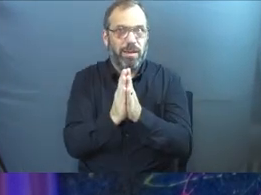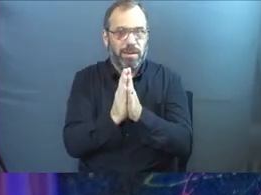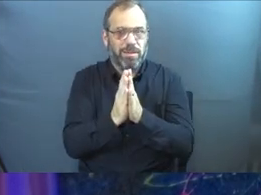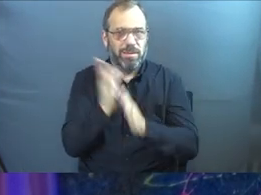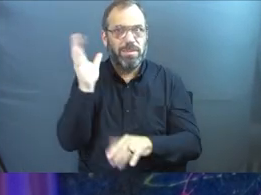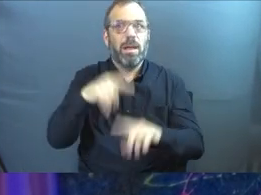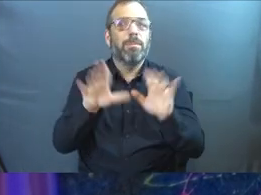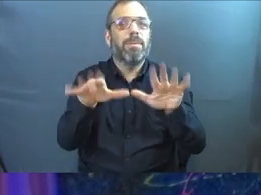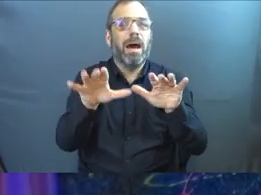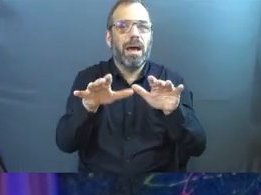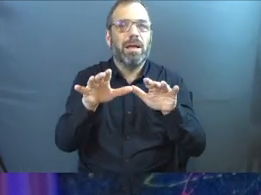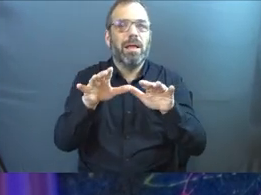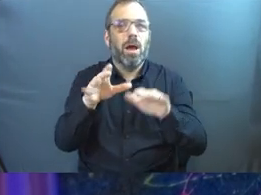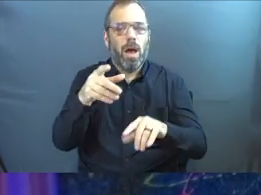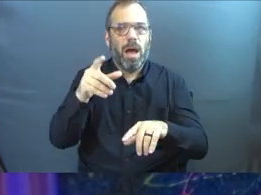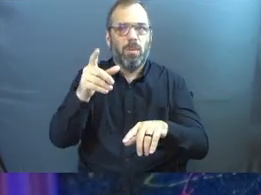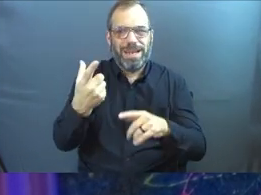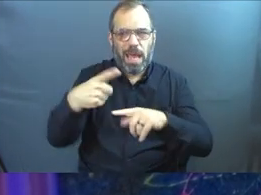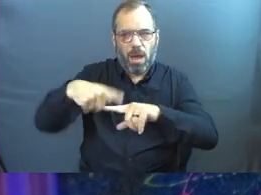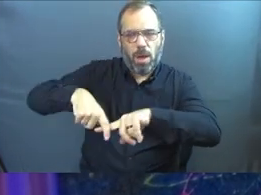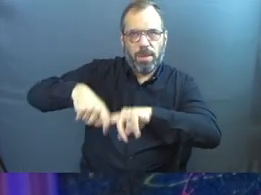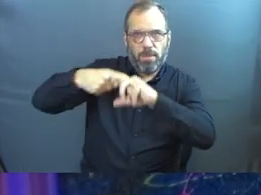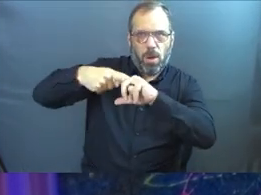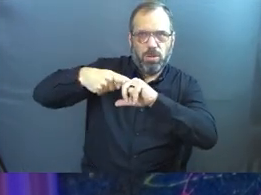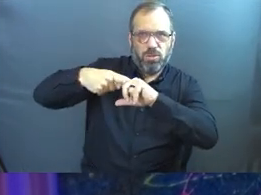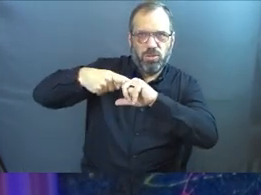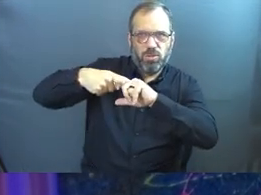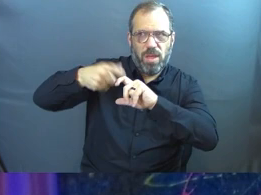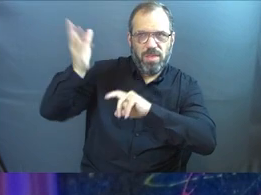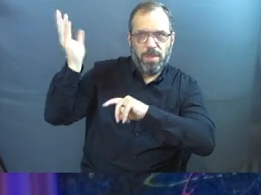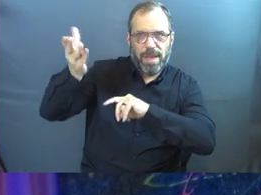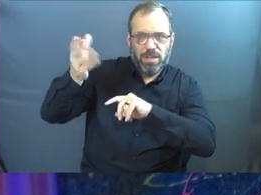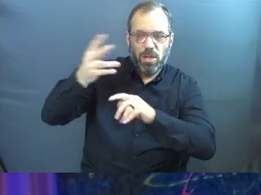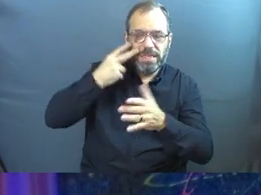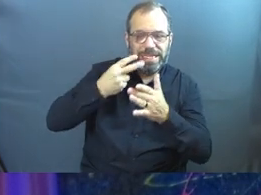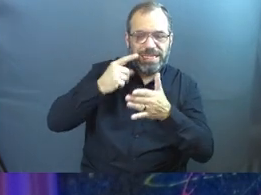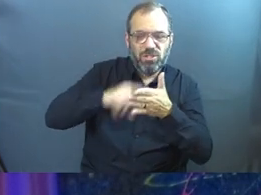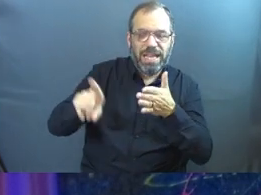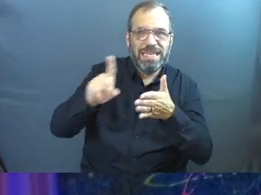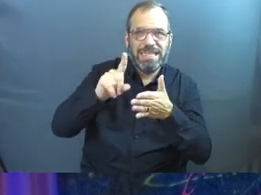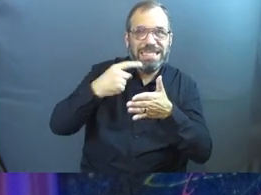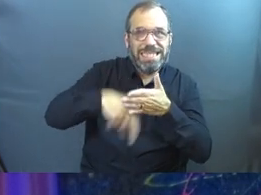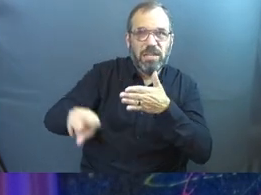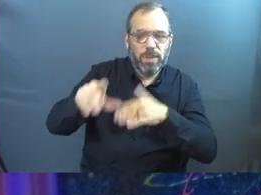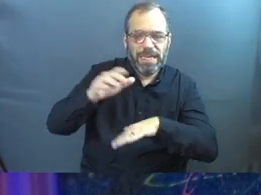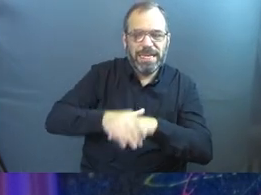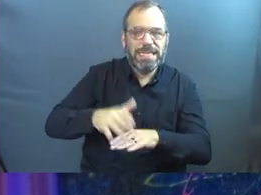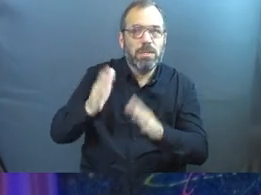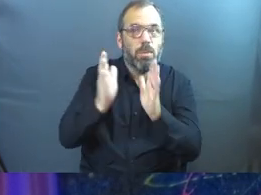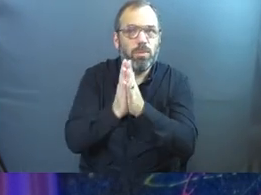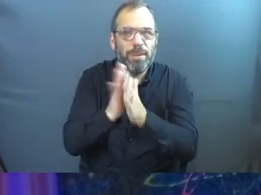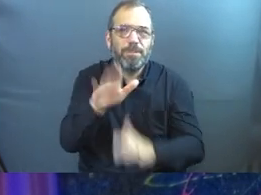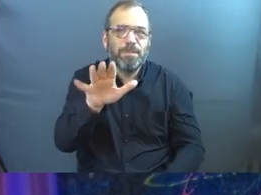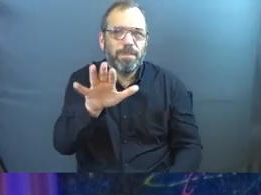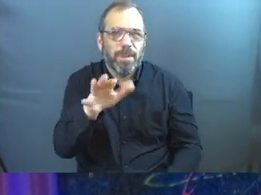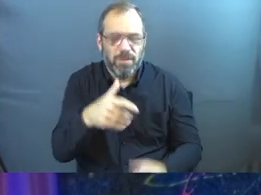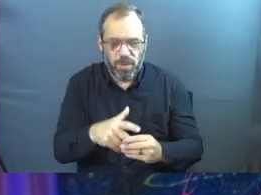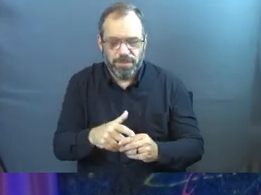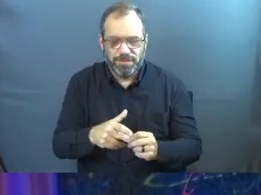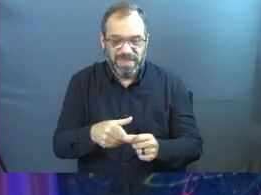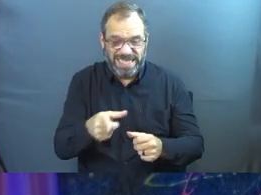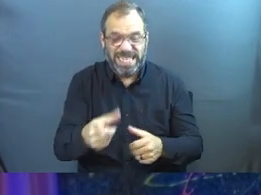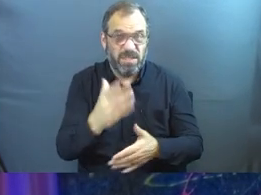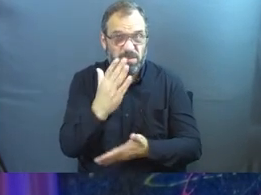this speech. But I'm going to hit pause right there for the rest of the message. We're going to look at the rest of his speech next week. But I want to pause right